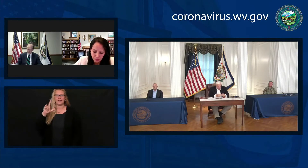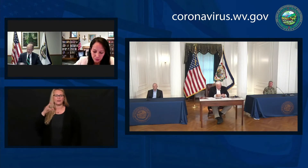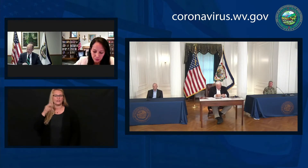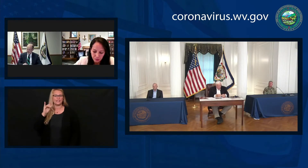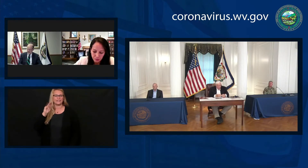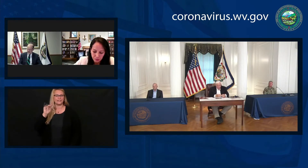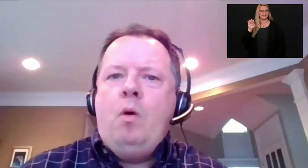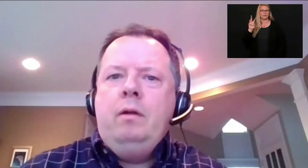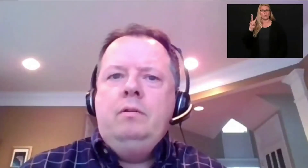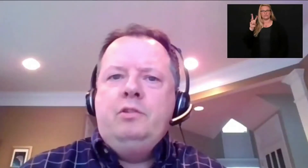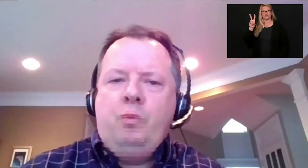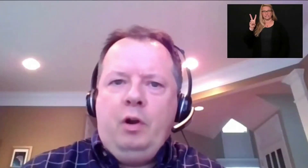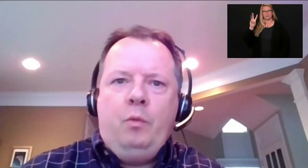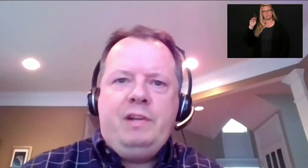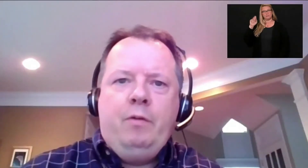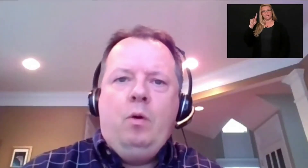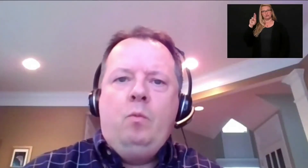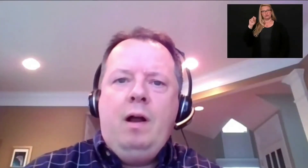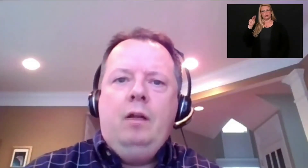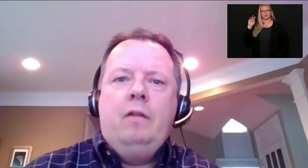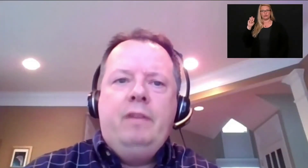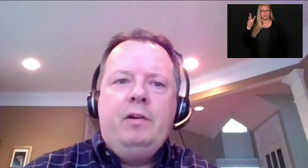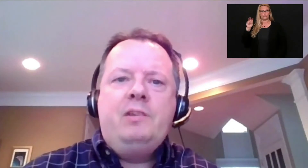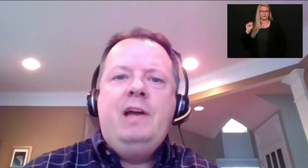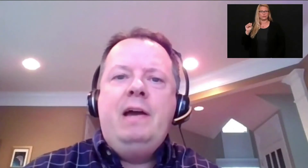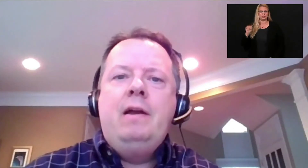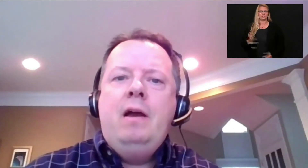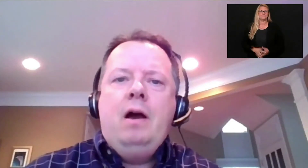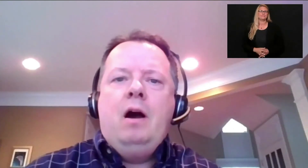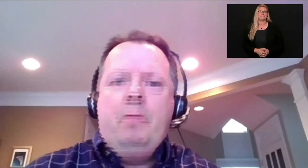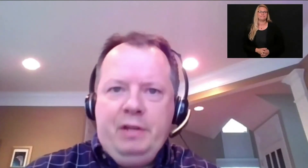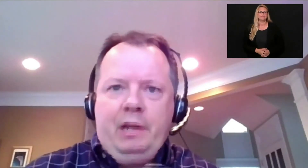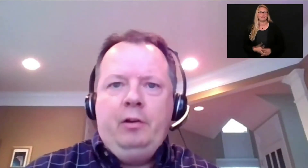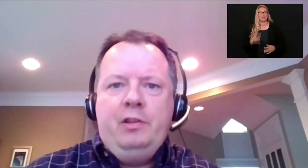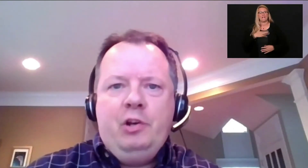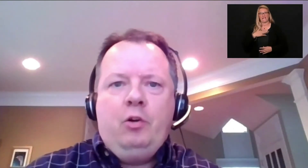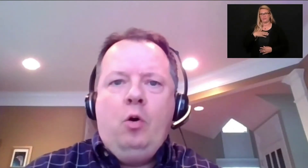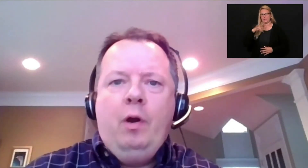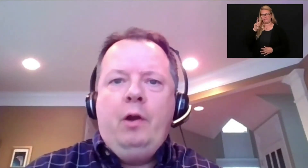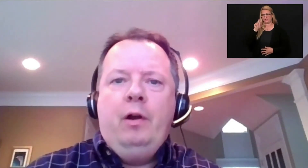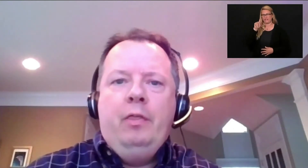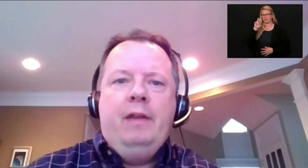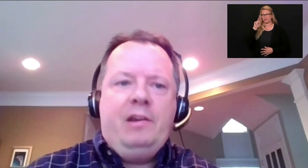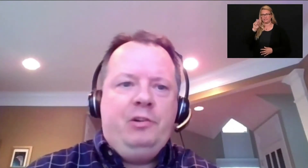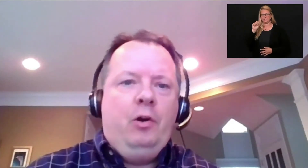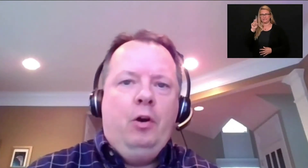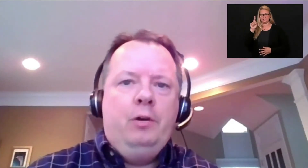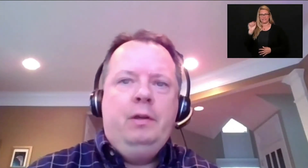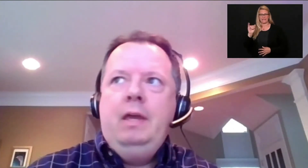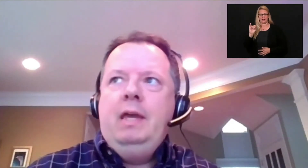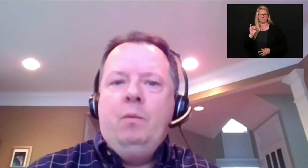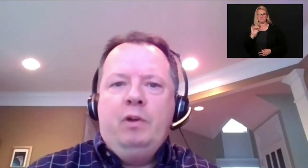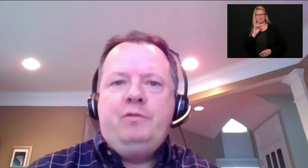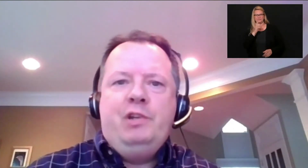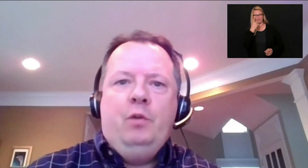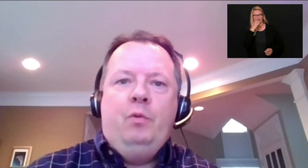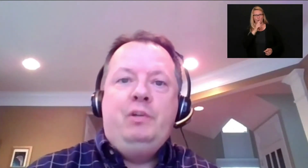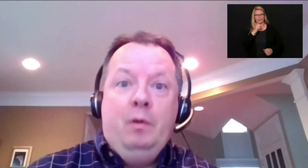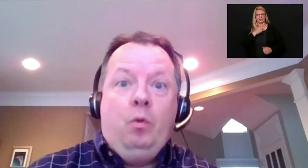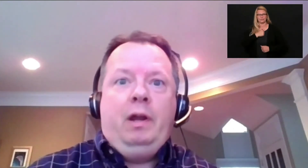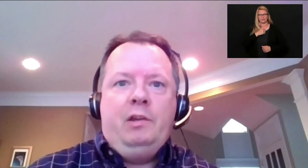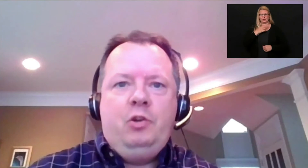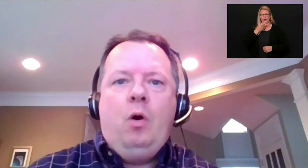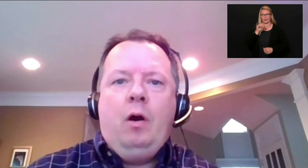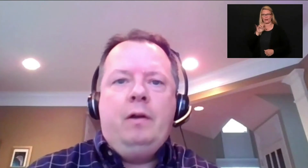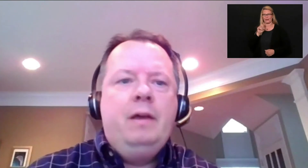Hello, Governor. Hello, everyone. Just wanted to wish everyone well on Veterans Day, particularly General Hoyer and the National Guard in West Virginia, which